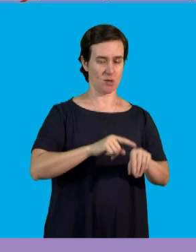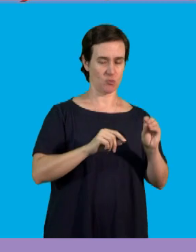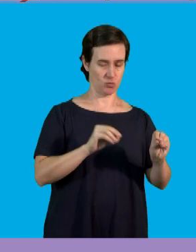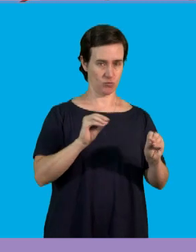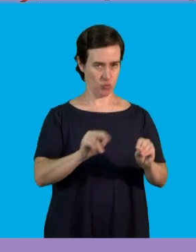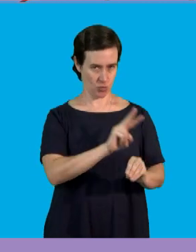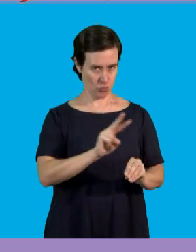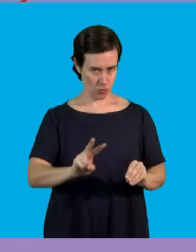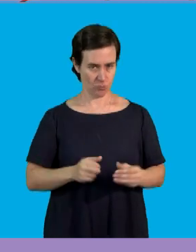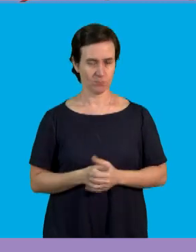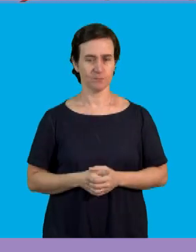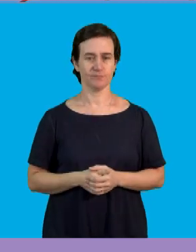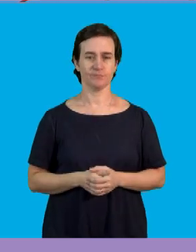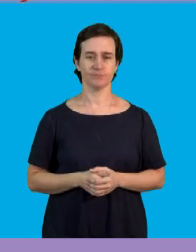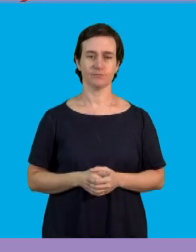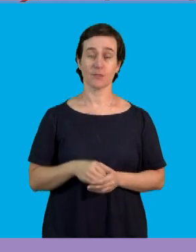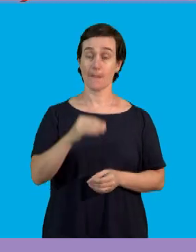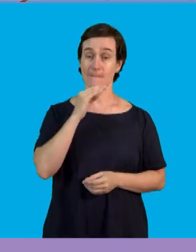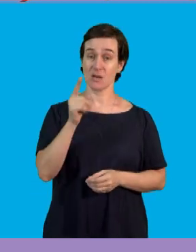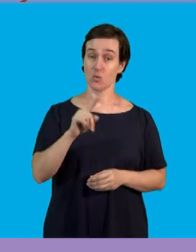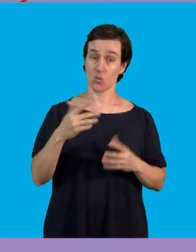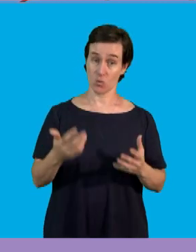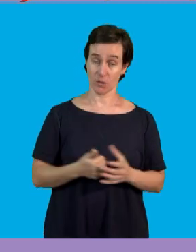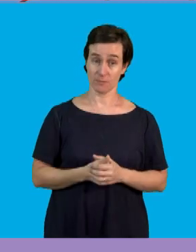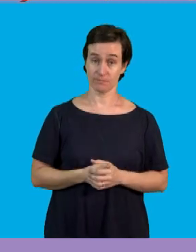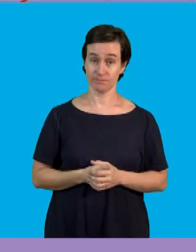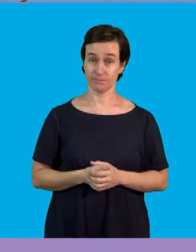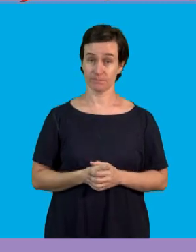2 twice, or by itself once. And then